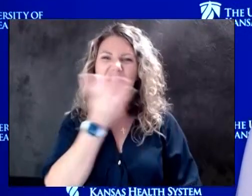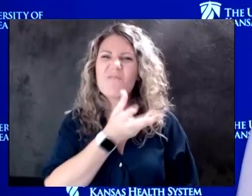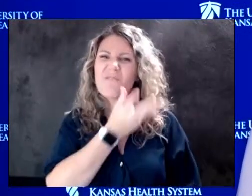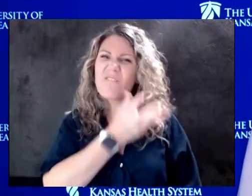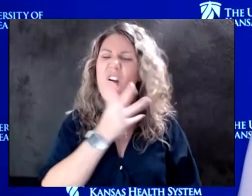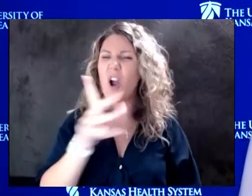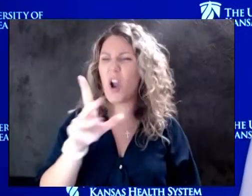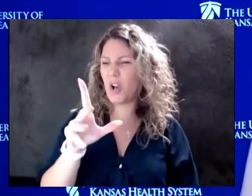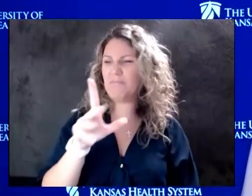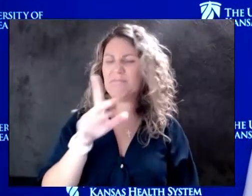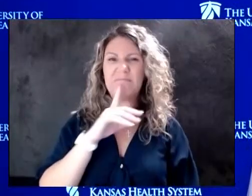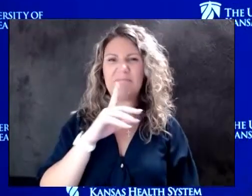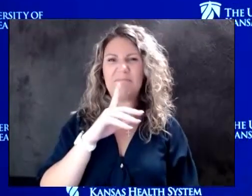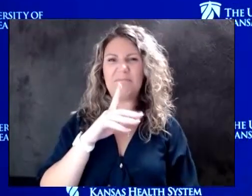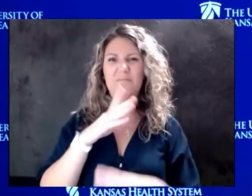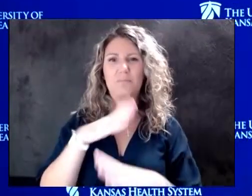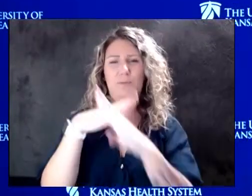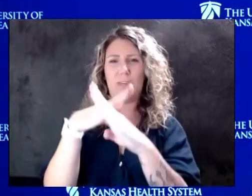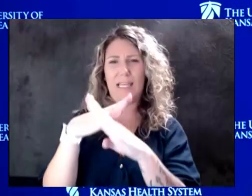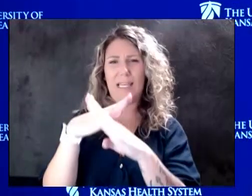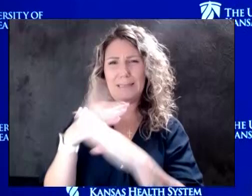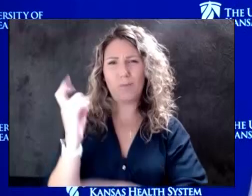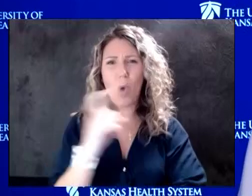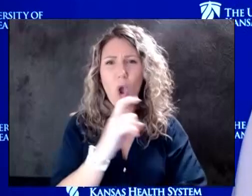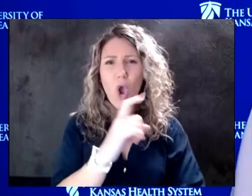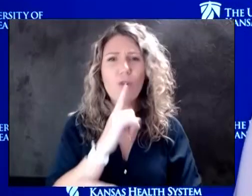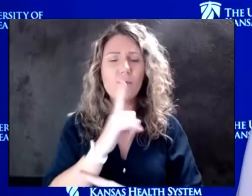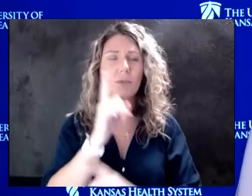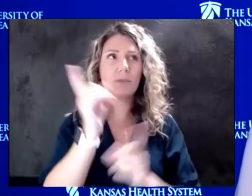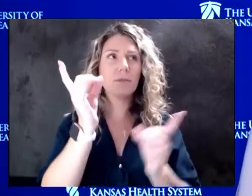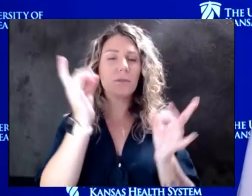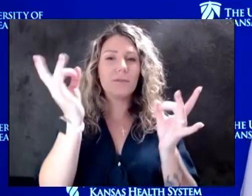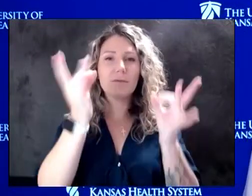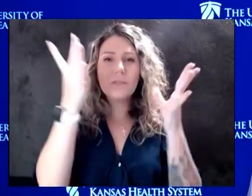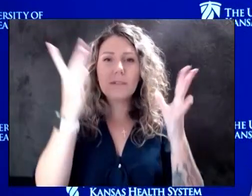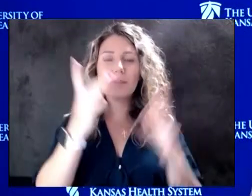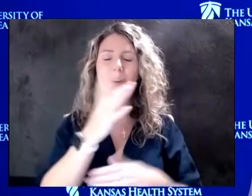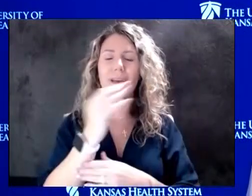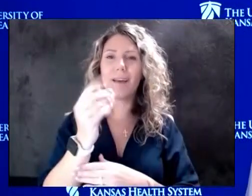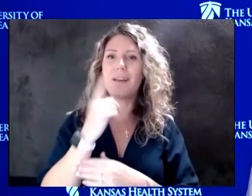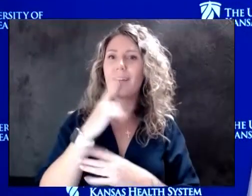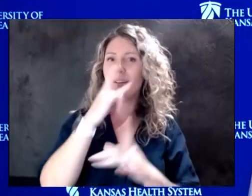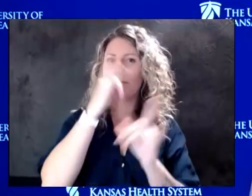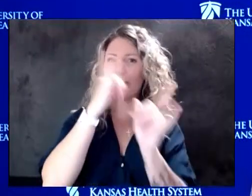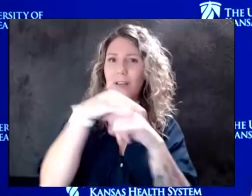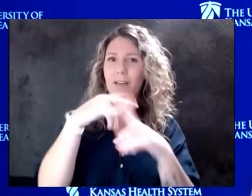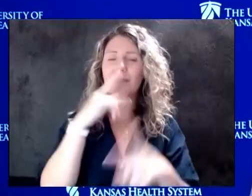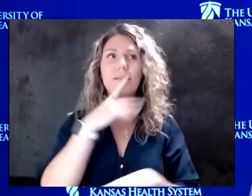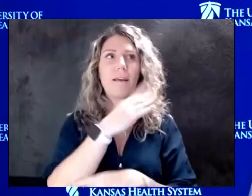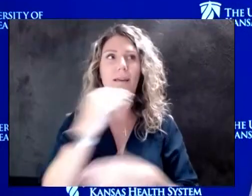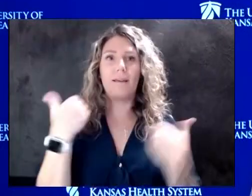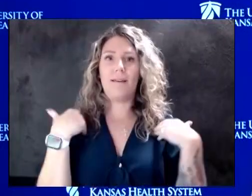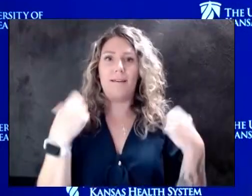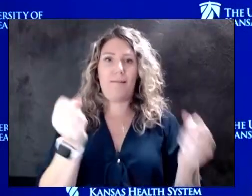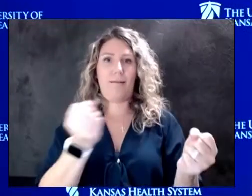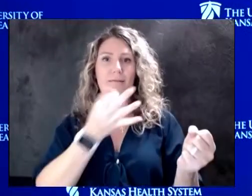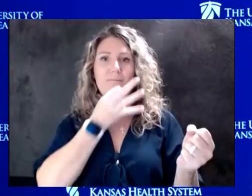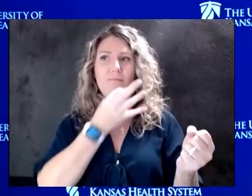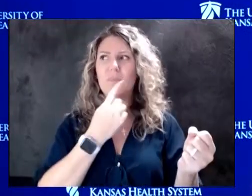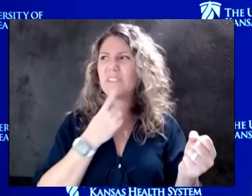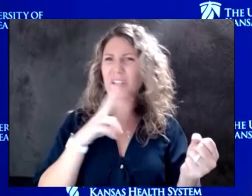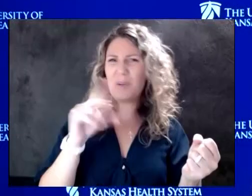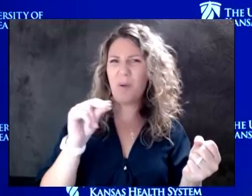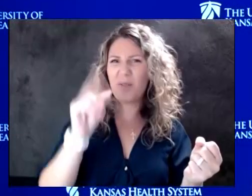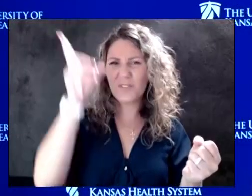taking. It's ridiculous, and I know the FDA and health experts have said, don't do this because this is meant for a horse, not